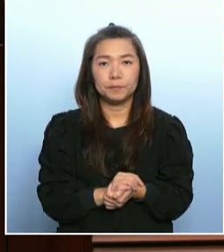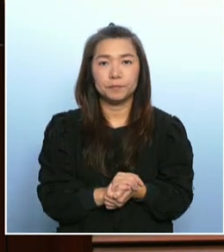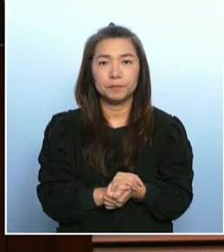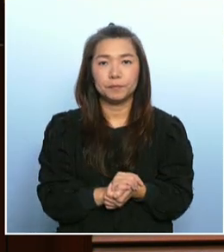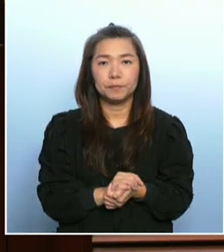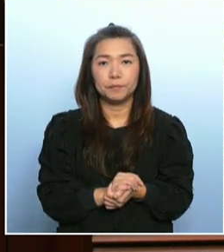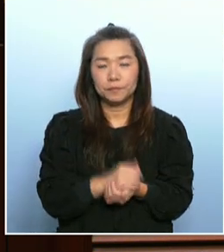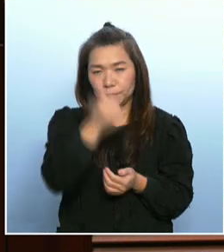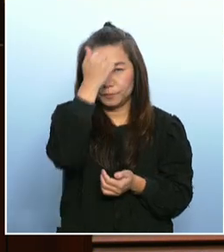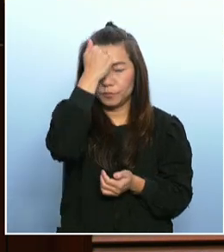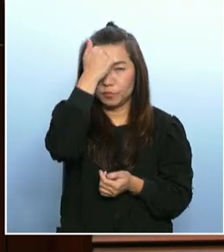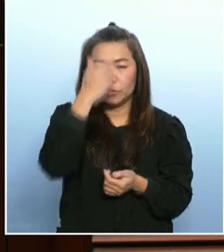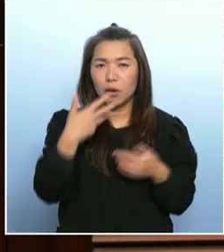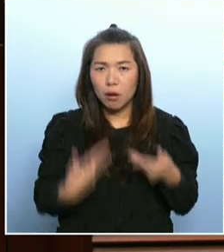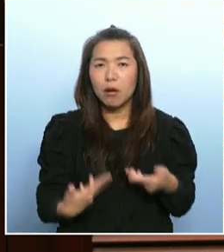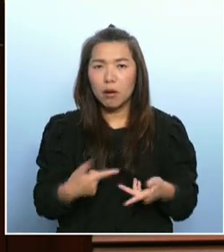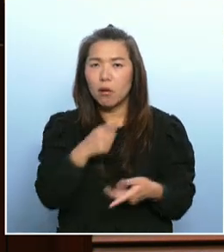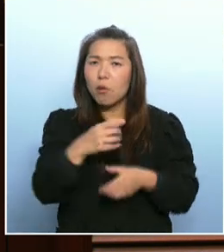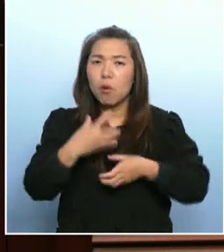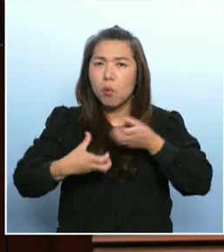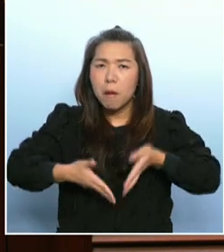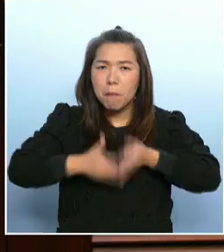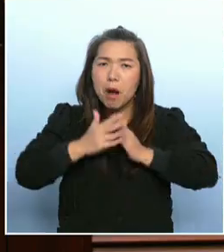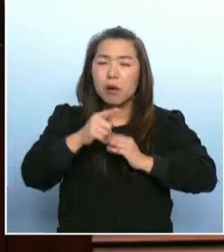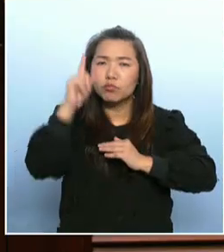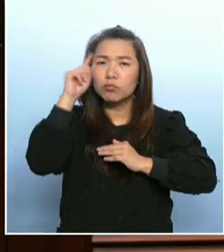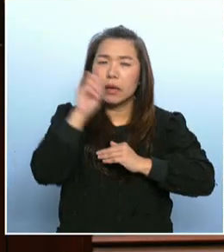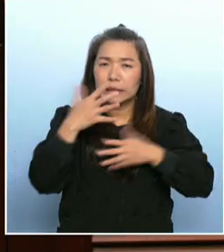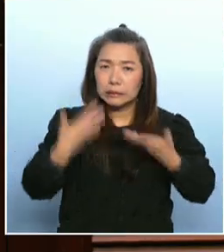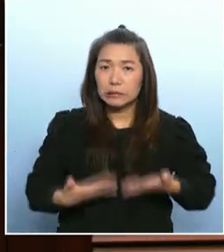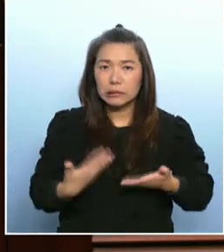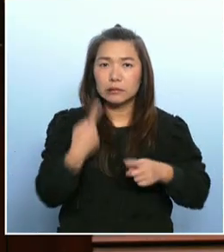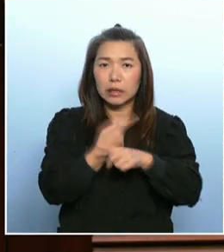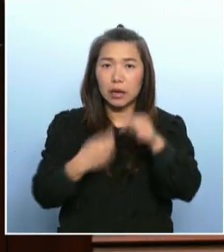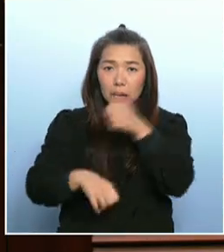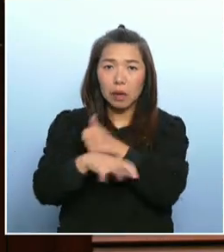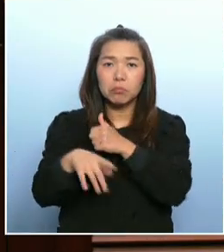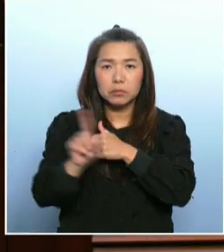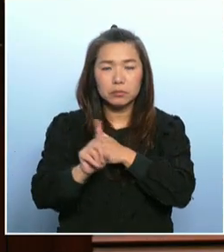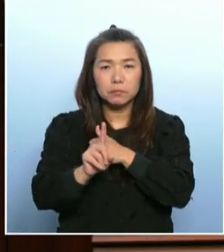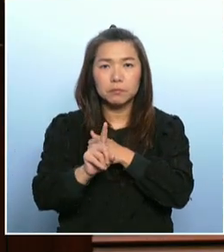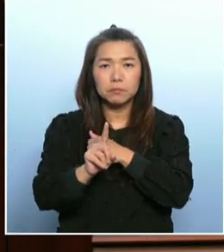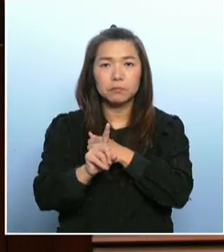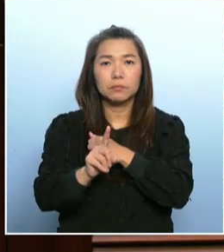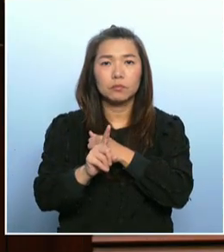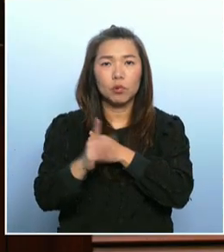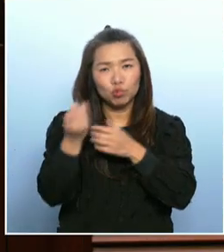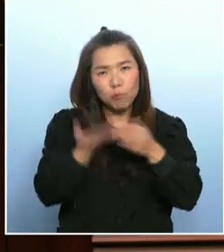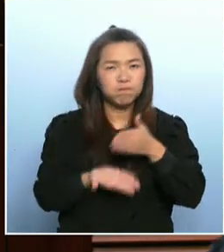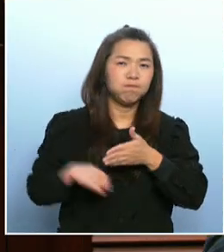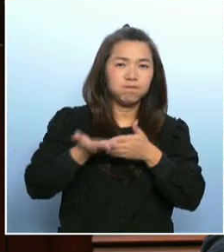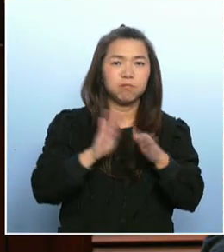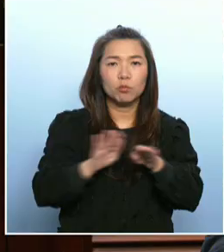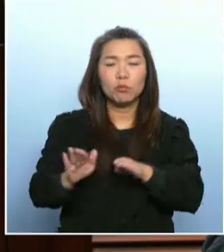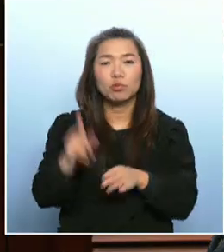so that we can have a grasp of the current situation. The purpose of today's meeting is to see how